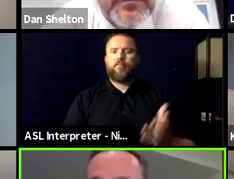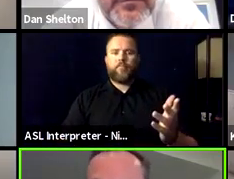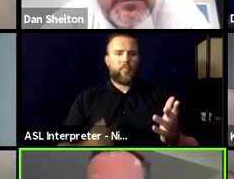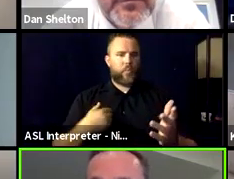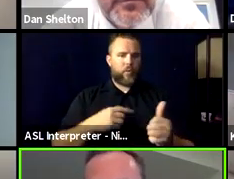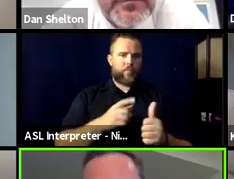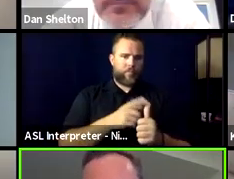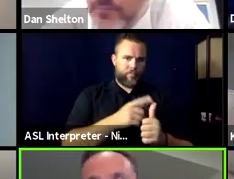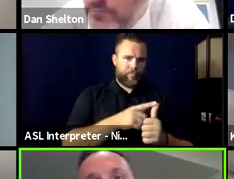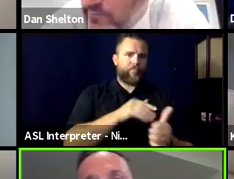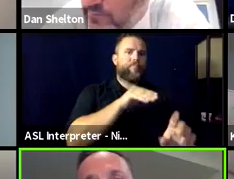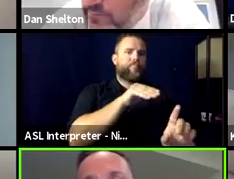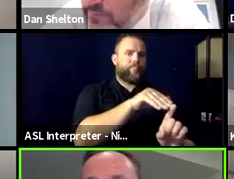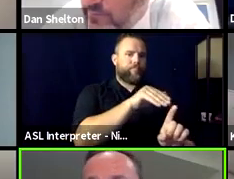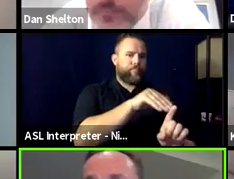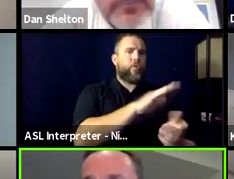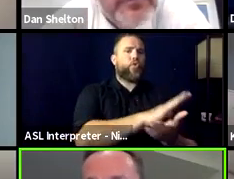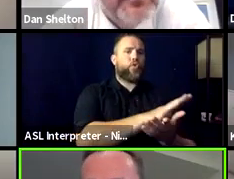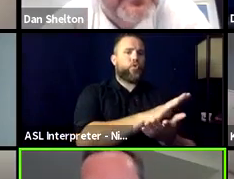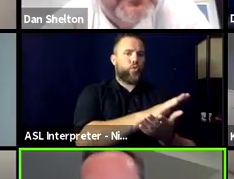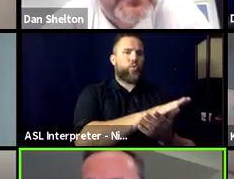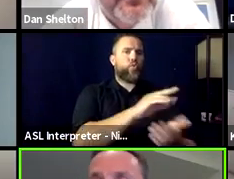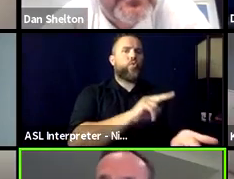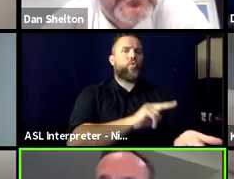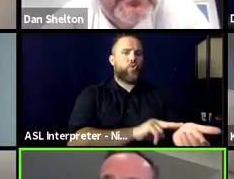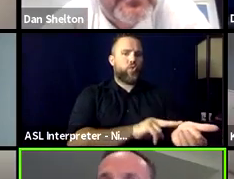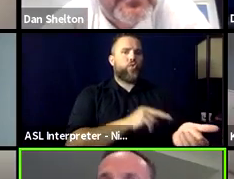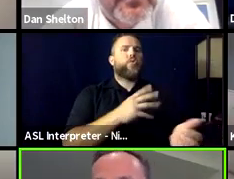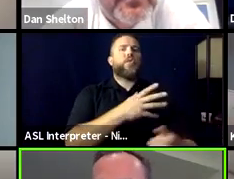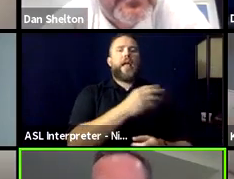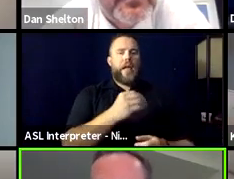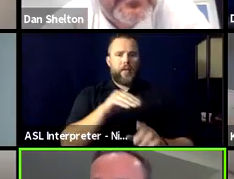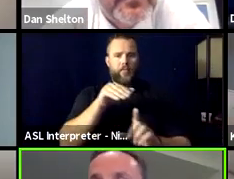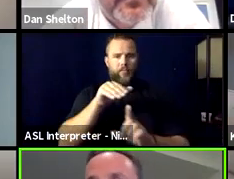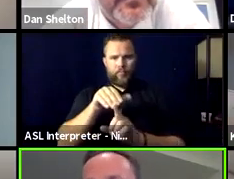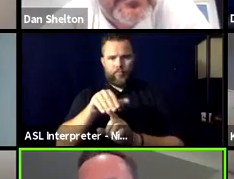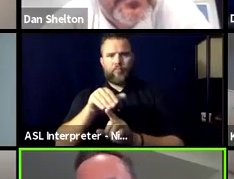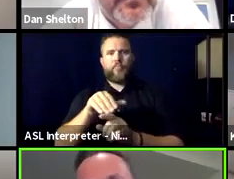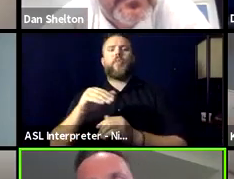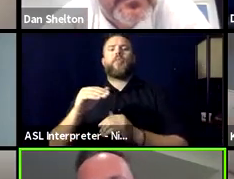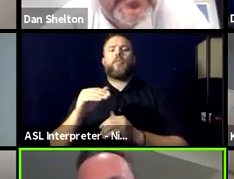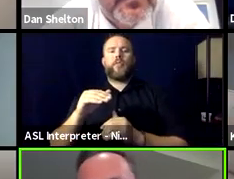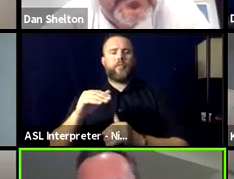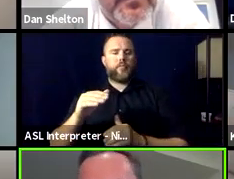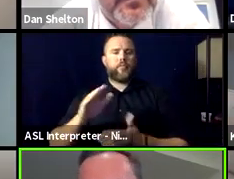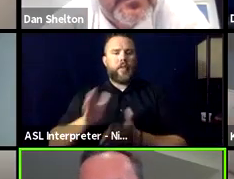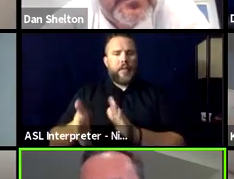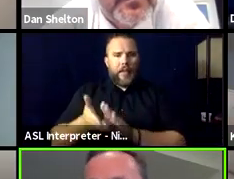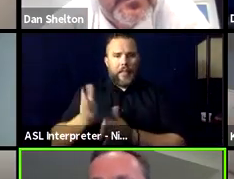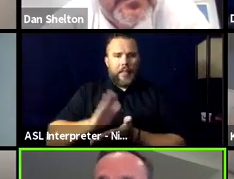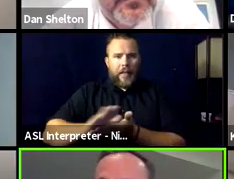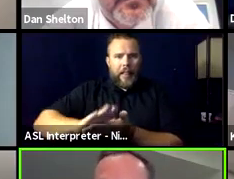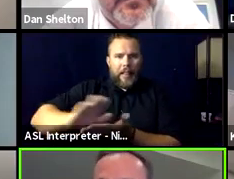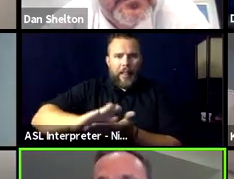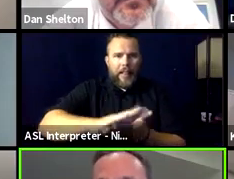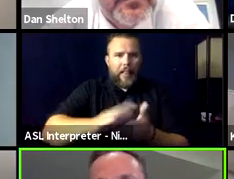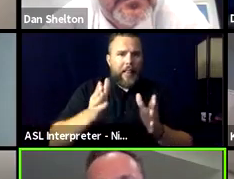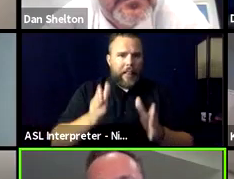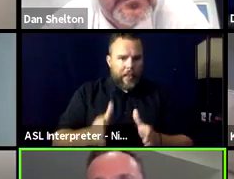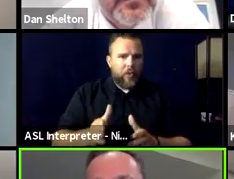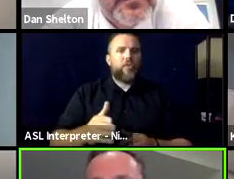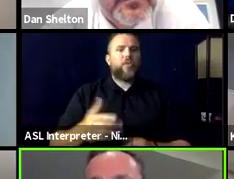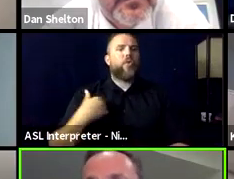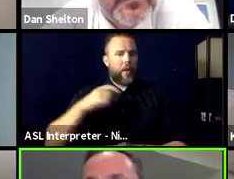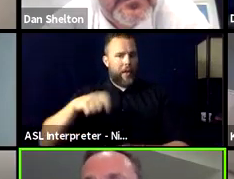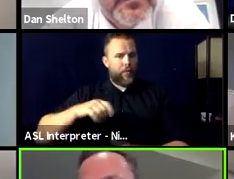notifying facilities so that we can begin to clean and disinfect, notifying HR, notifying our public information office, and all of those